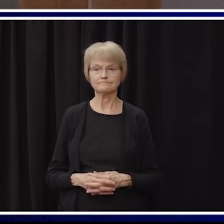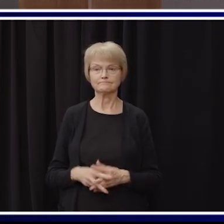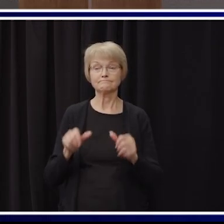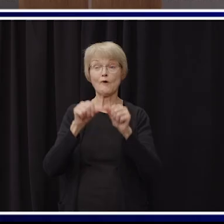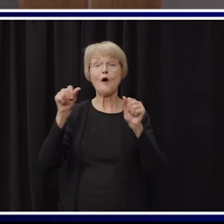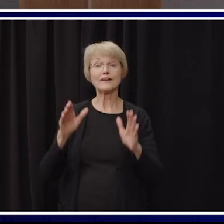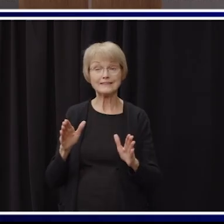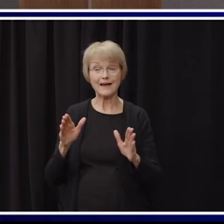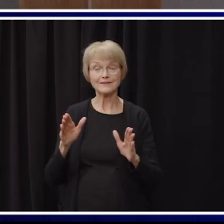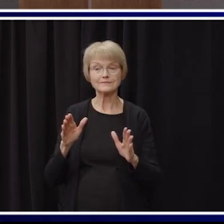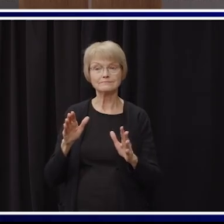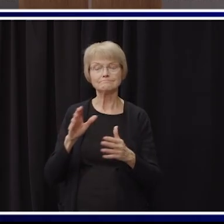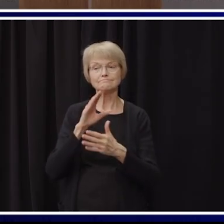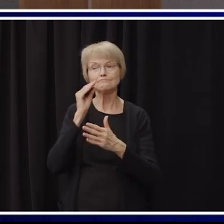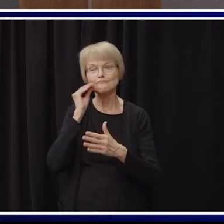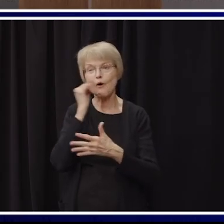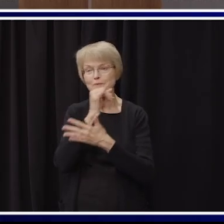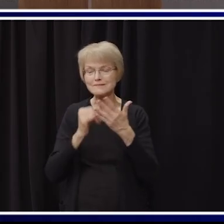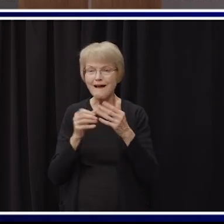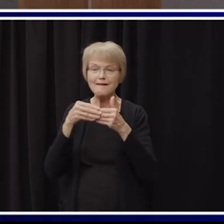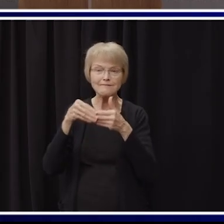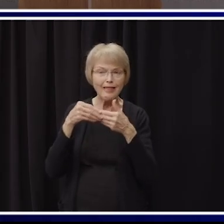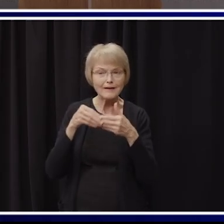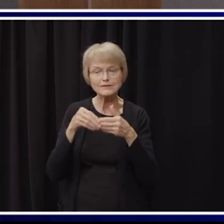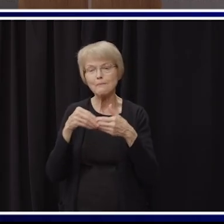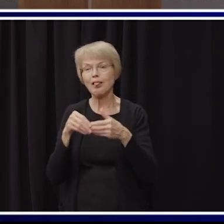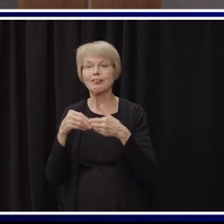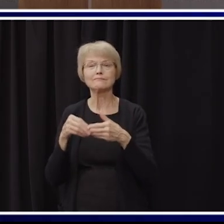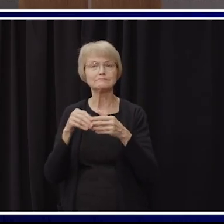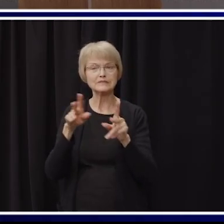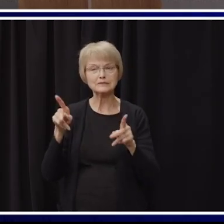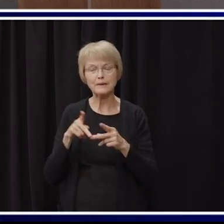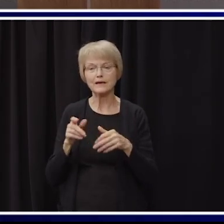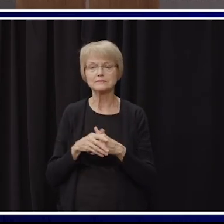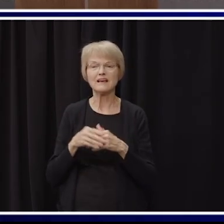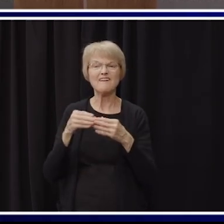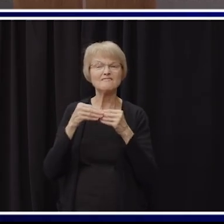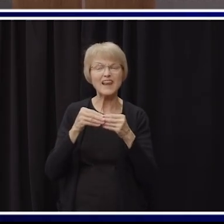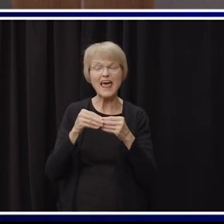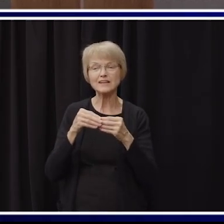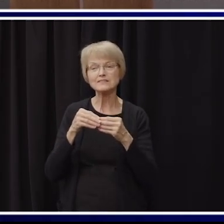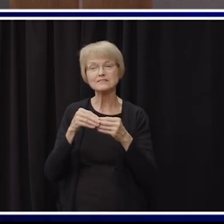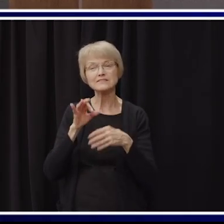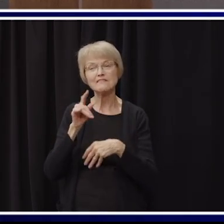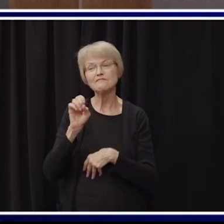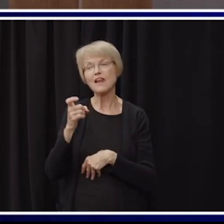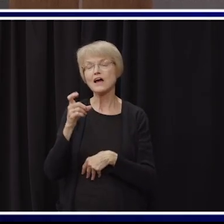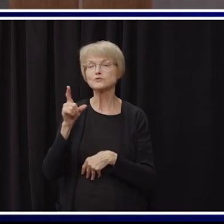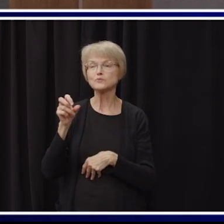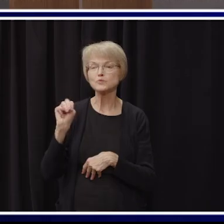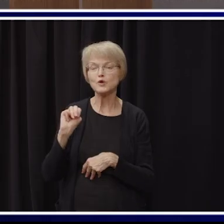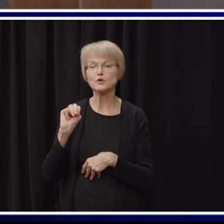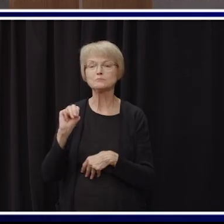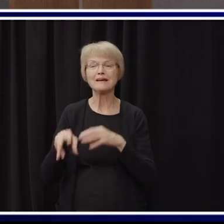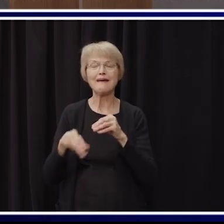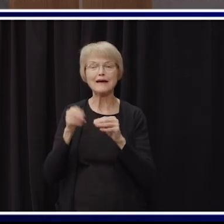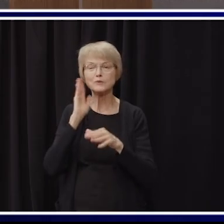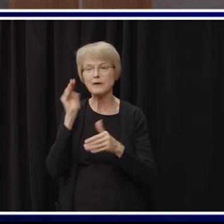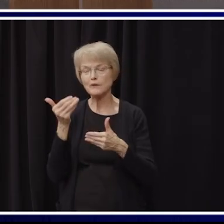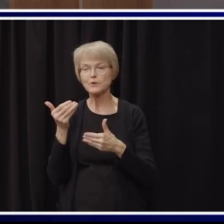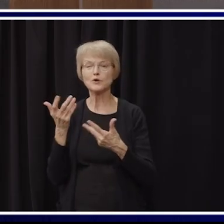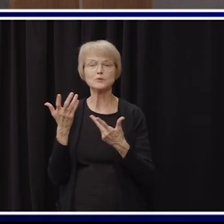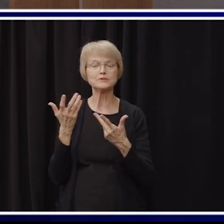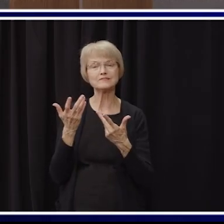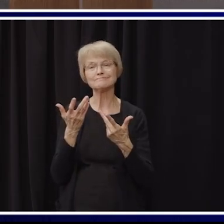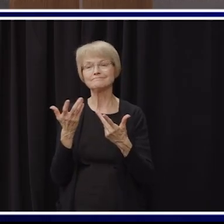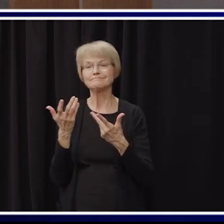Architects, designing flexible spaces, flex rooms, extra bedrooms that could be